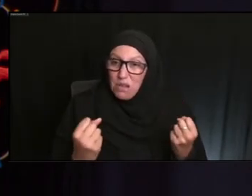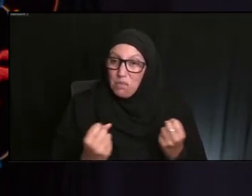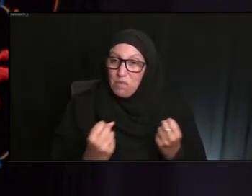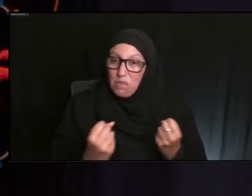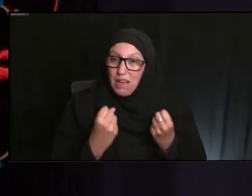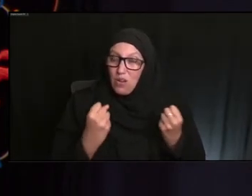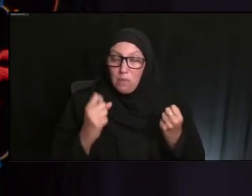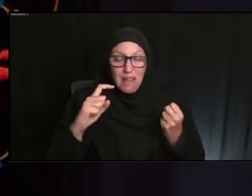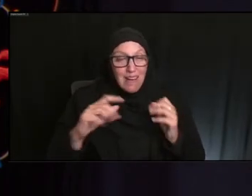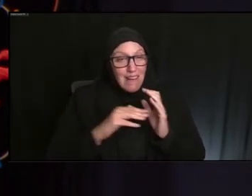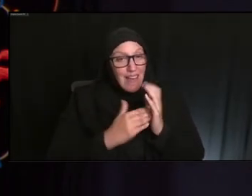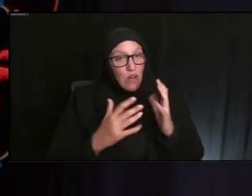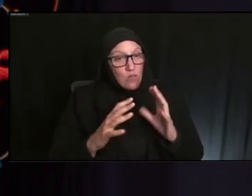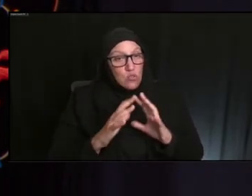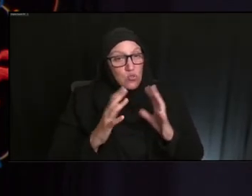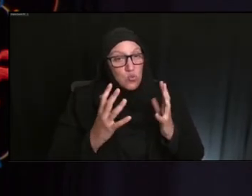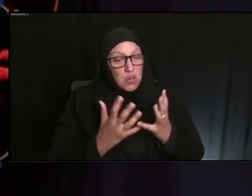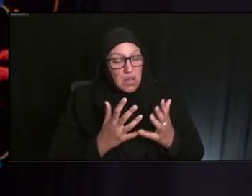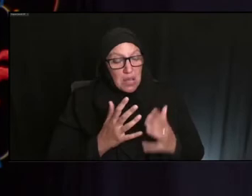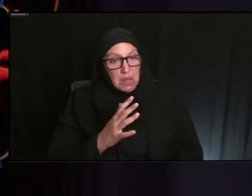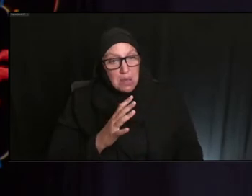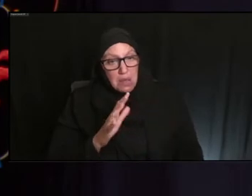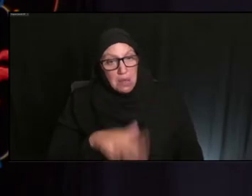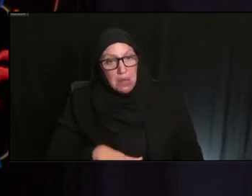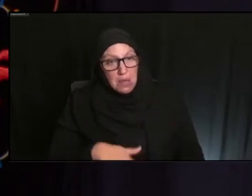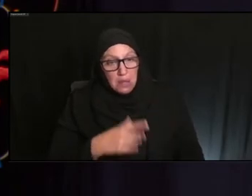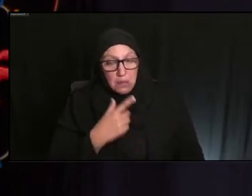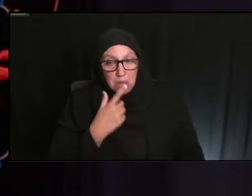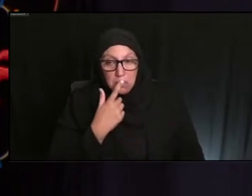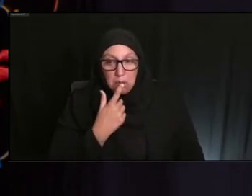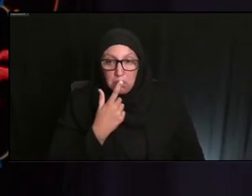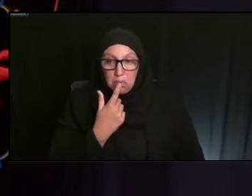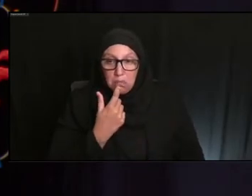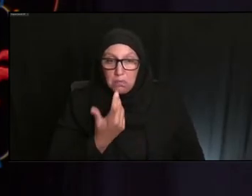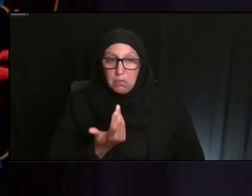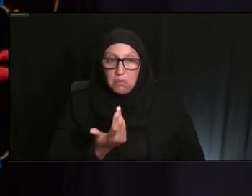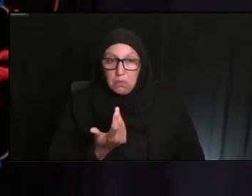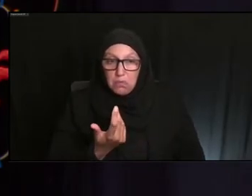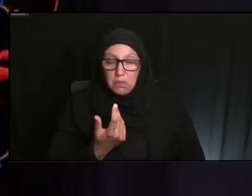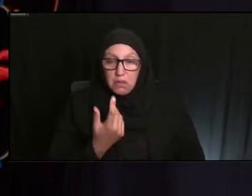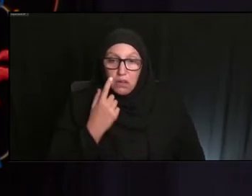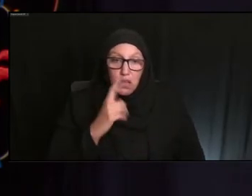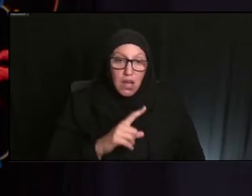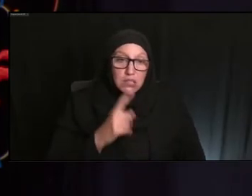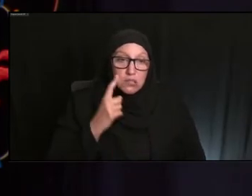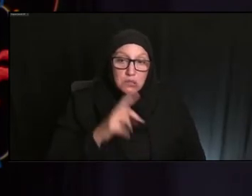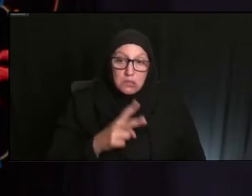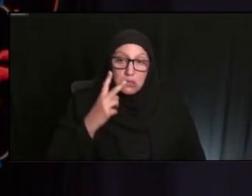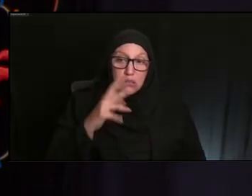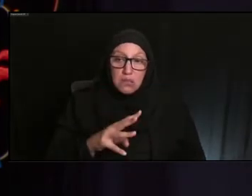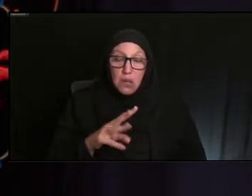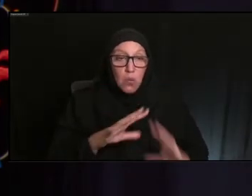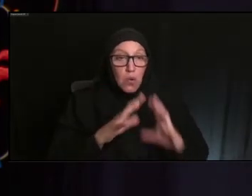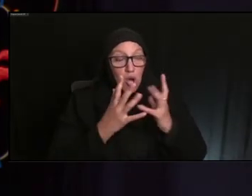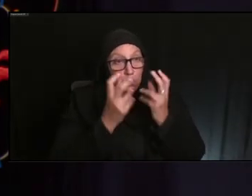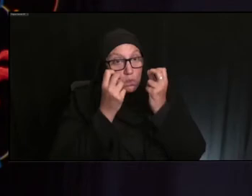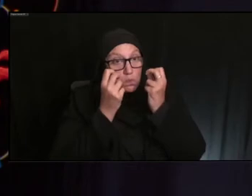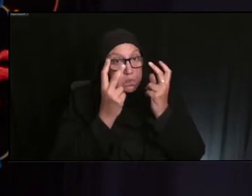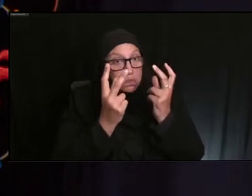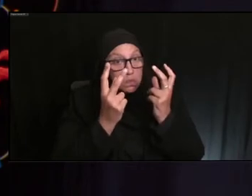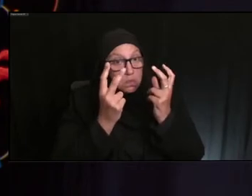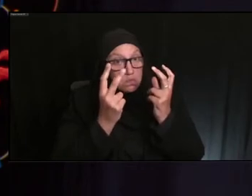Doesn't entice anymore. You noticed? Last 3 years, it doesn't entice you anymore. Nothing special about living